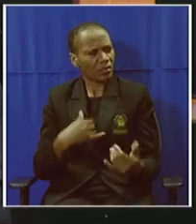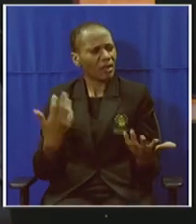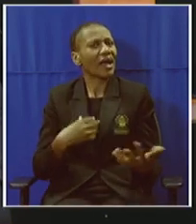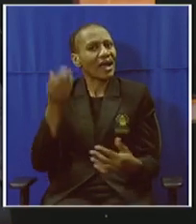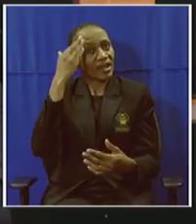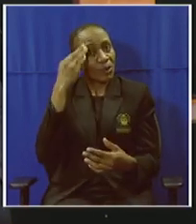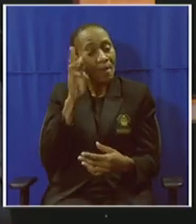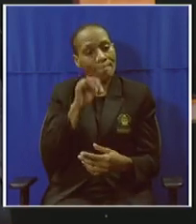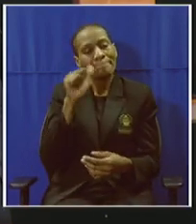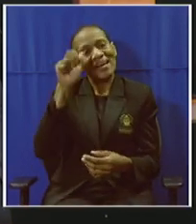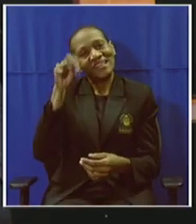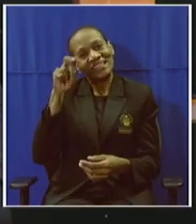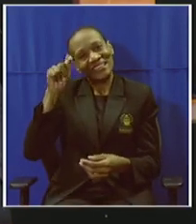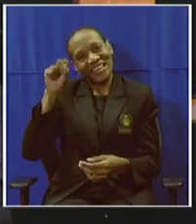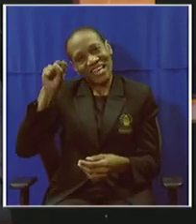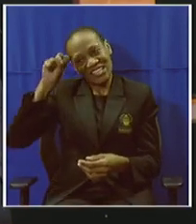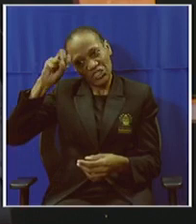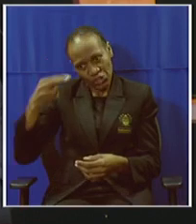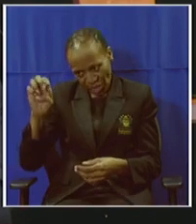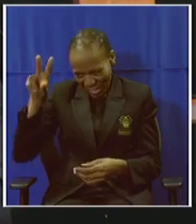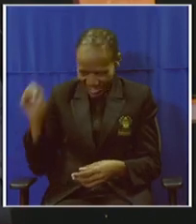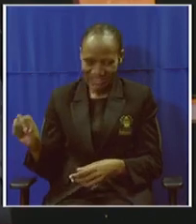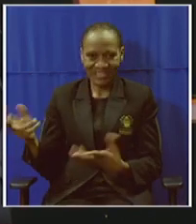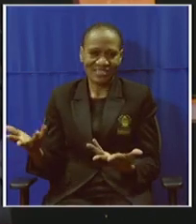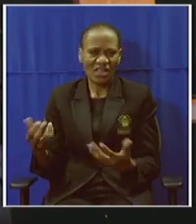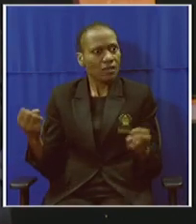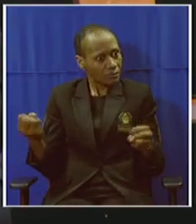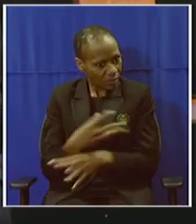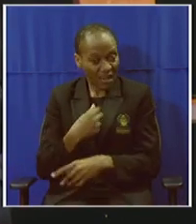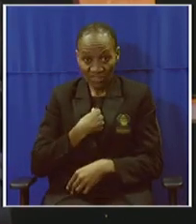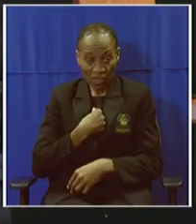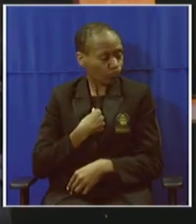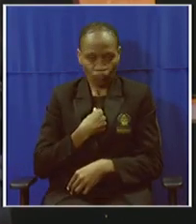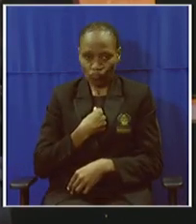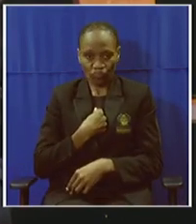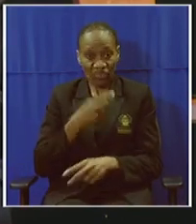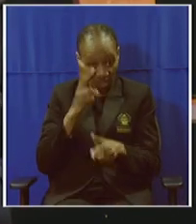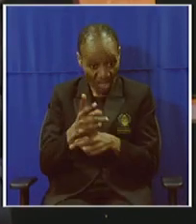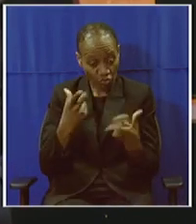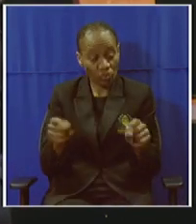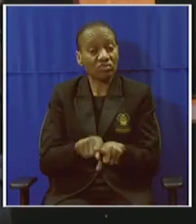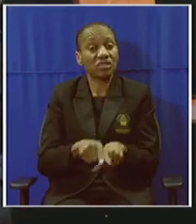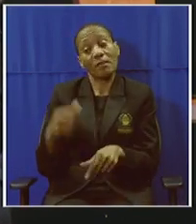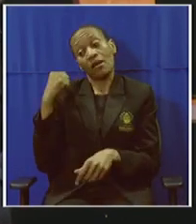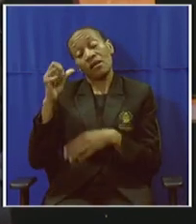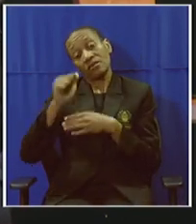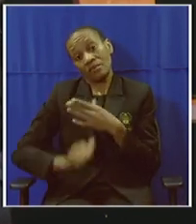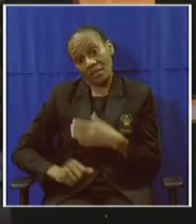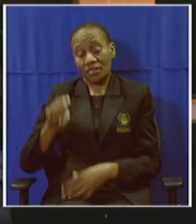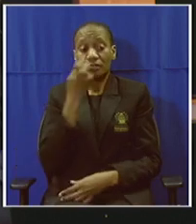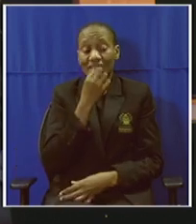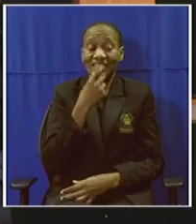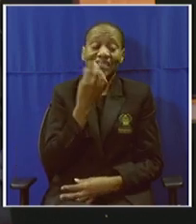called mantashing. So it should come as no surprise that he has done it again. Last month, the minister proudly